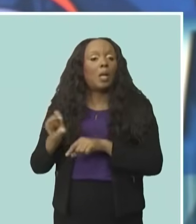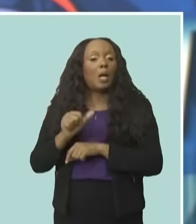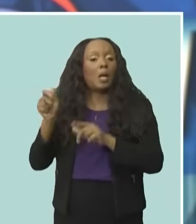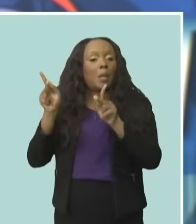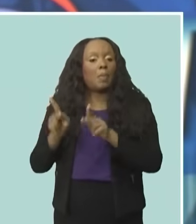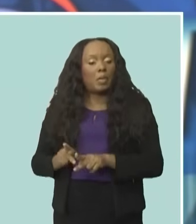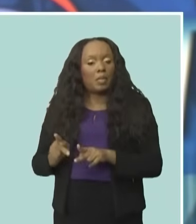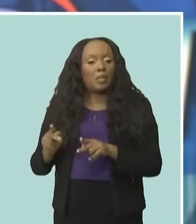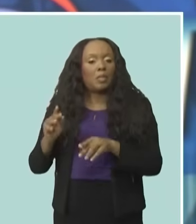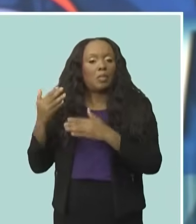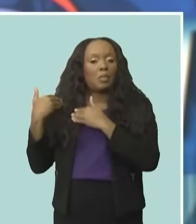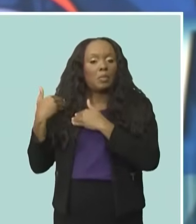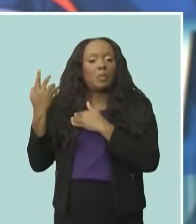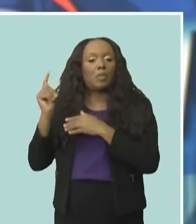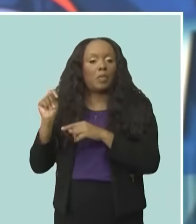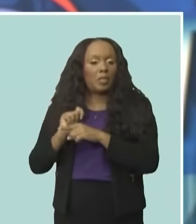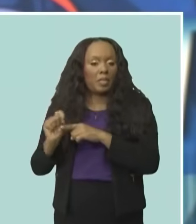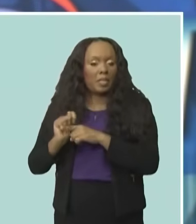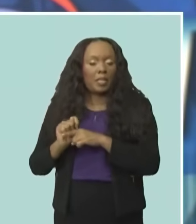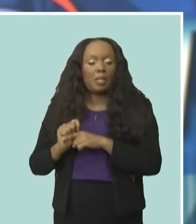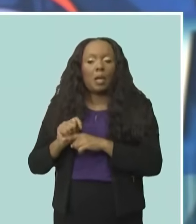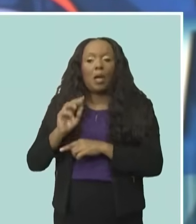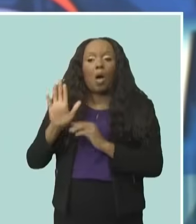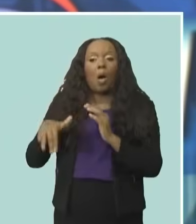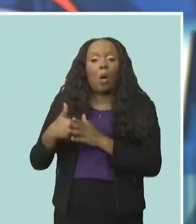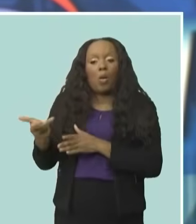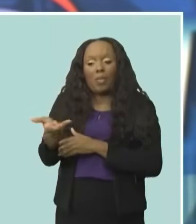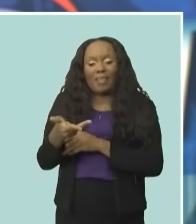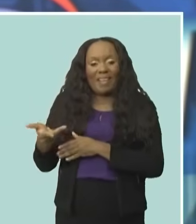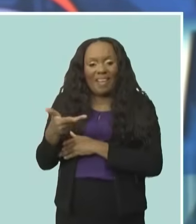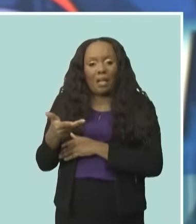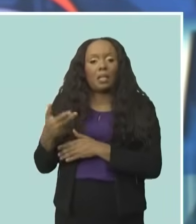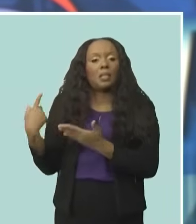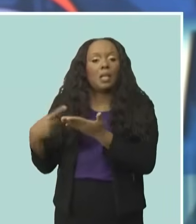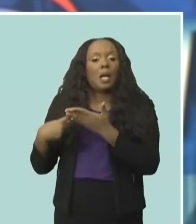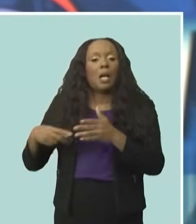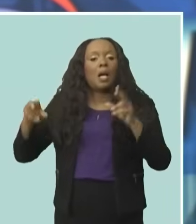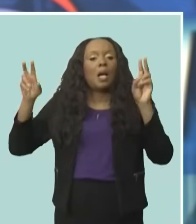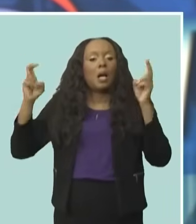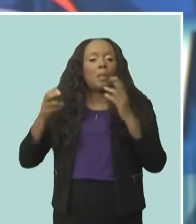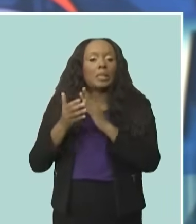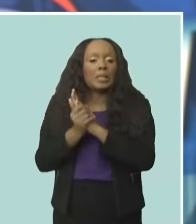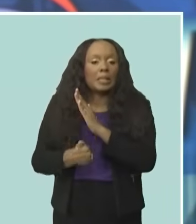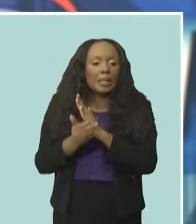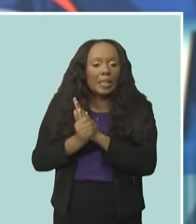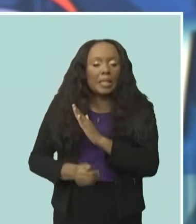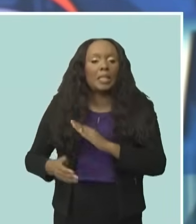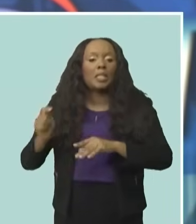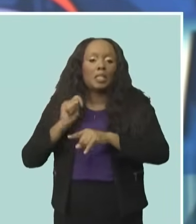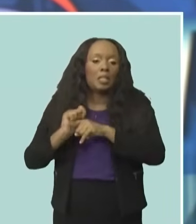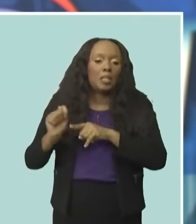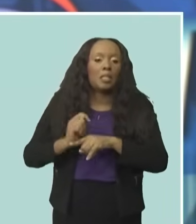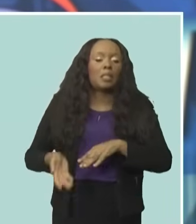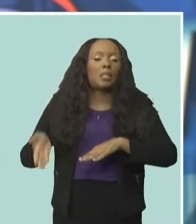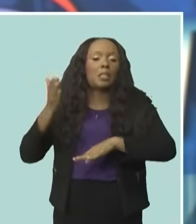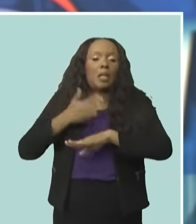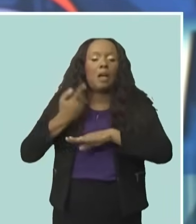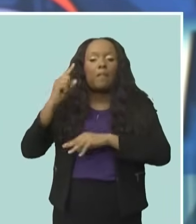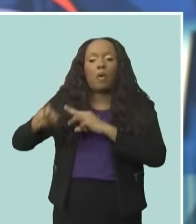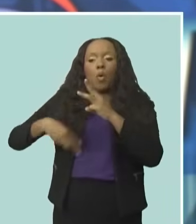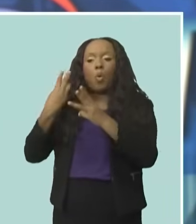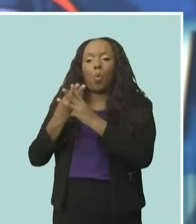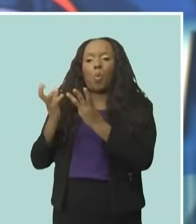of Training and Tertiary Education, Faye Marie Brown. They were discussing the topic training, upskilling to meet